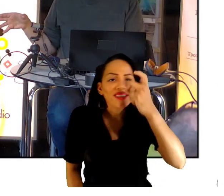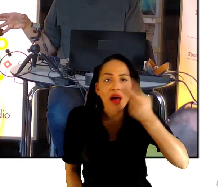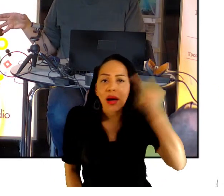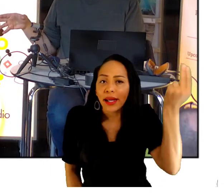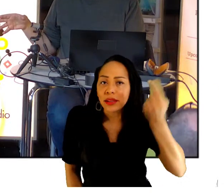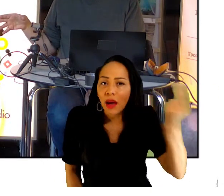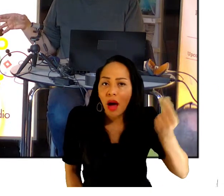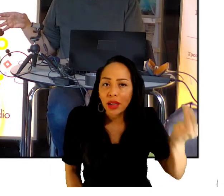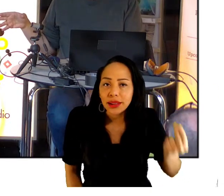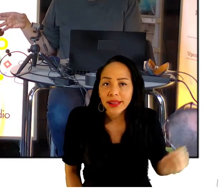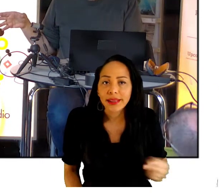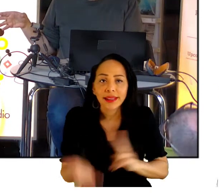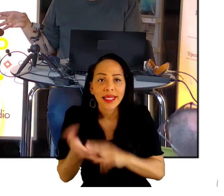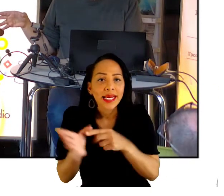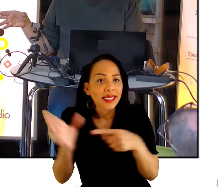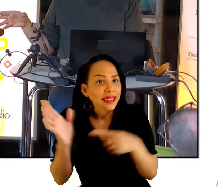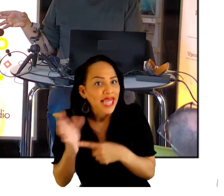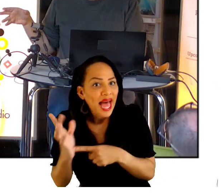into the